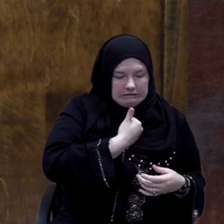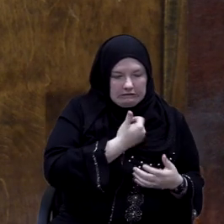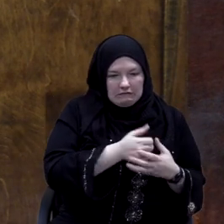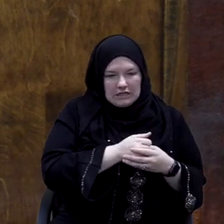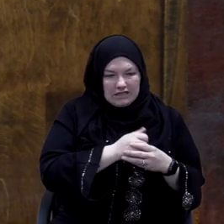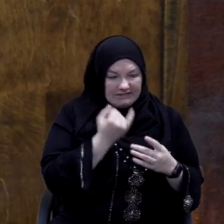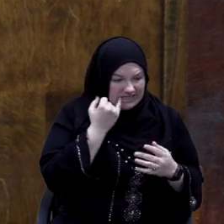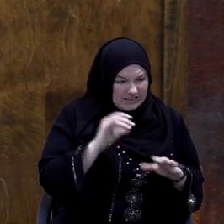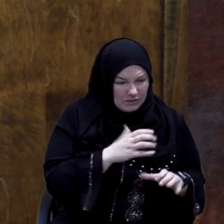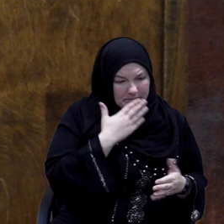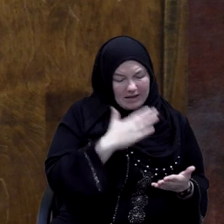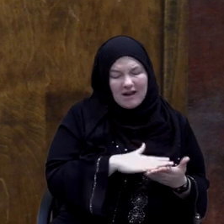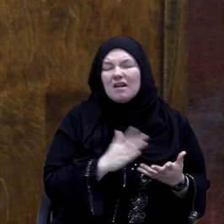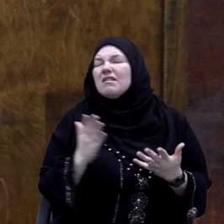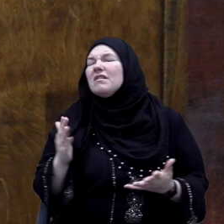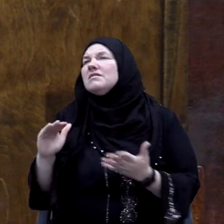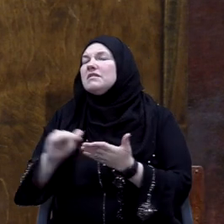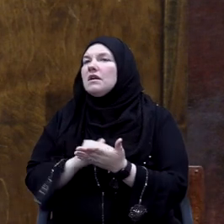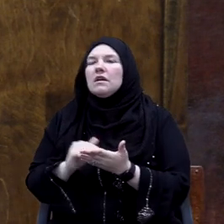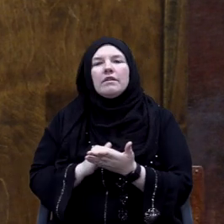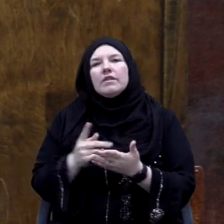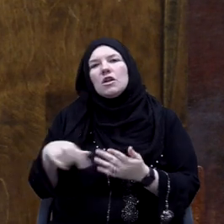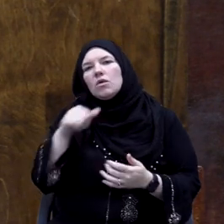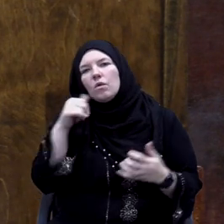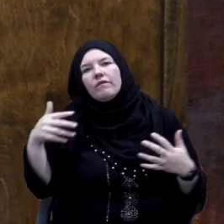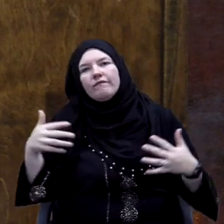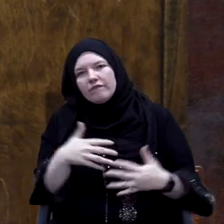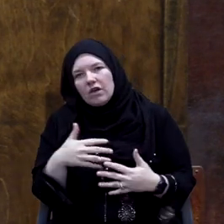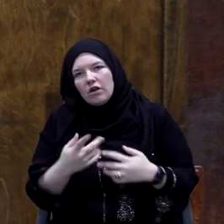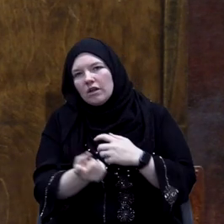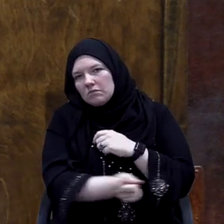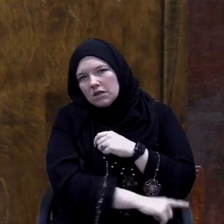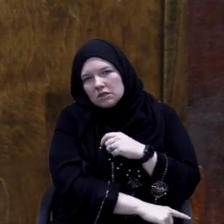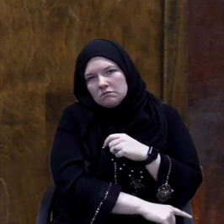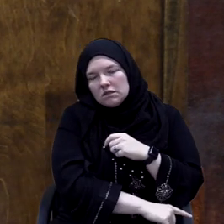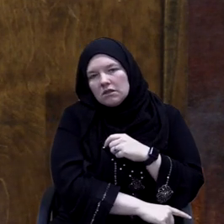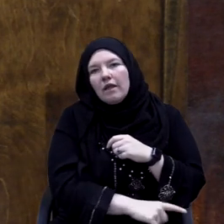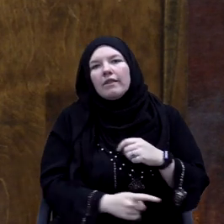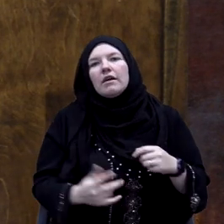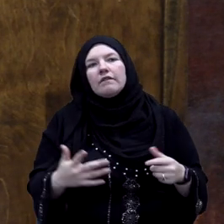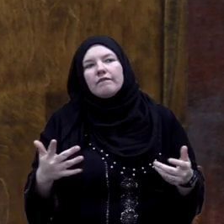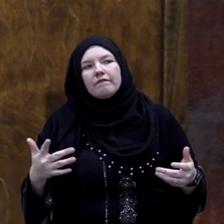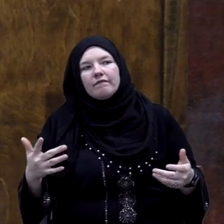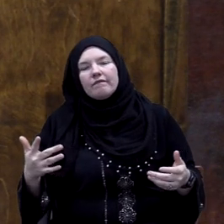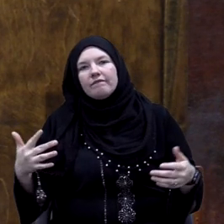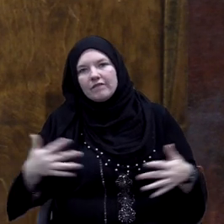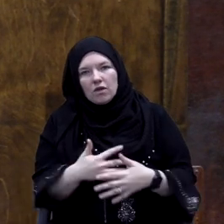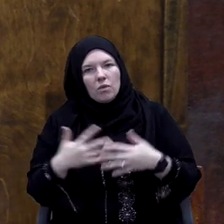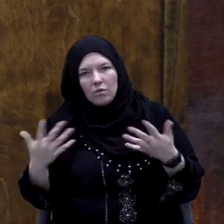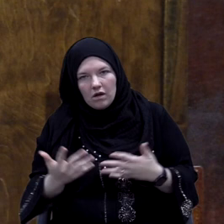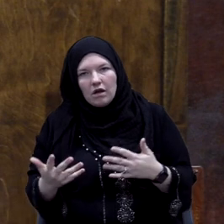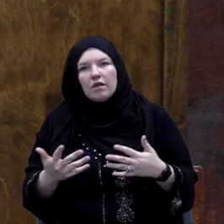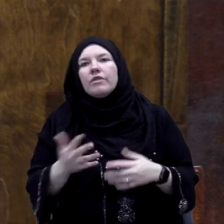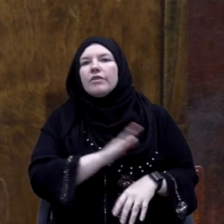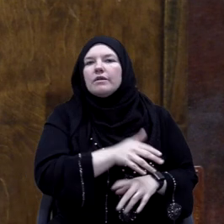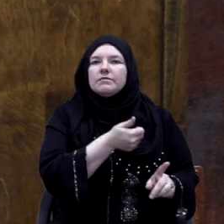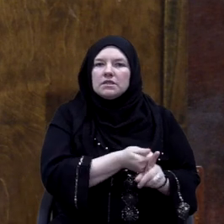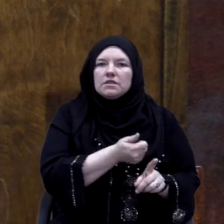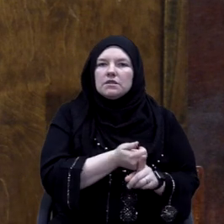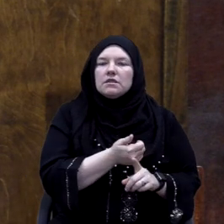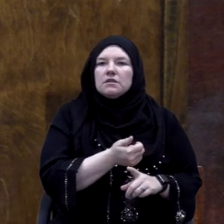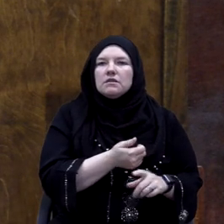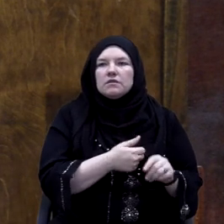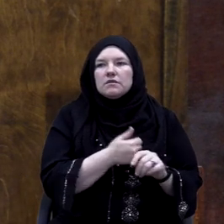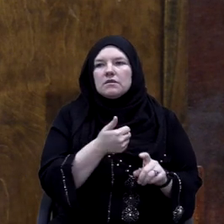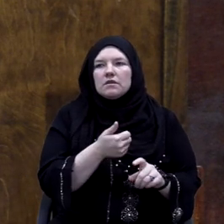sins, not something happening to them. Because if something is planned to happen to you, it will happen whether you